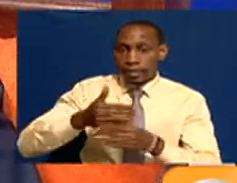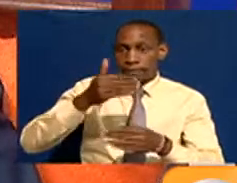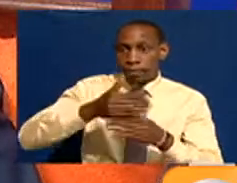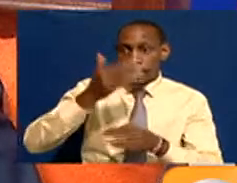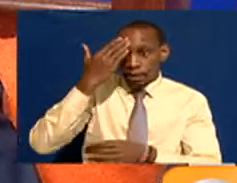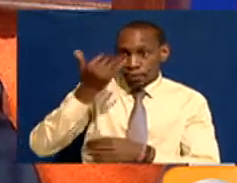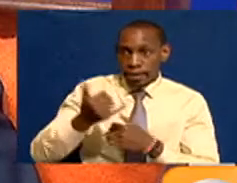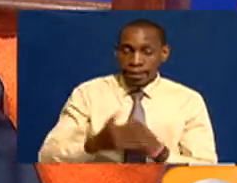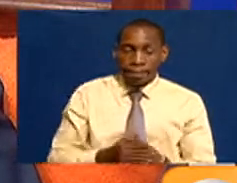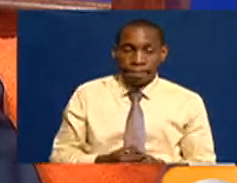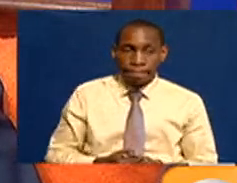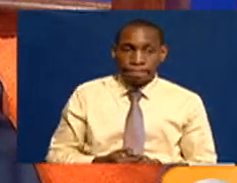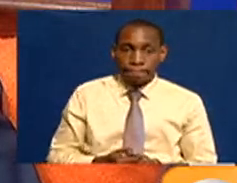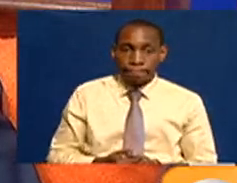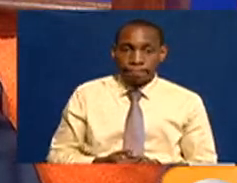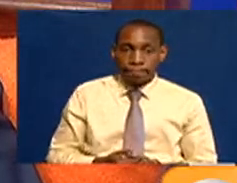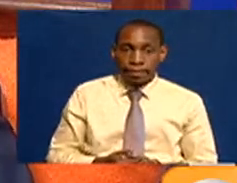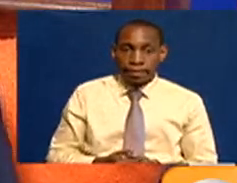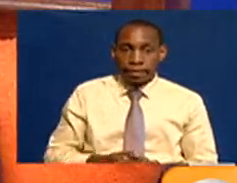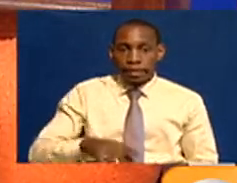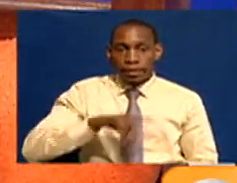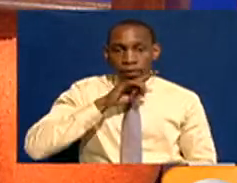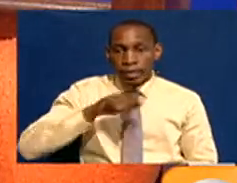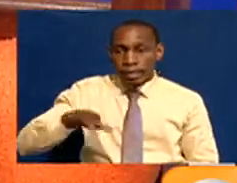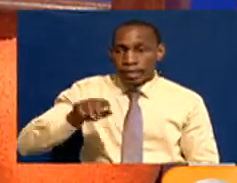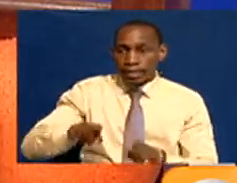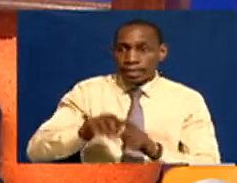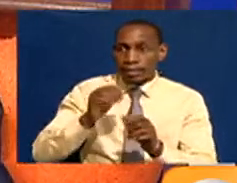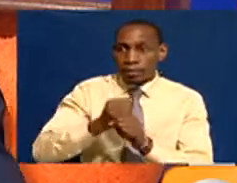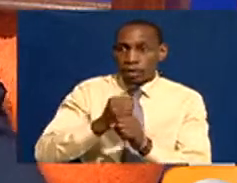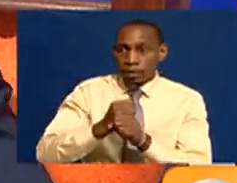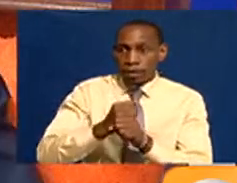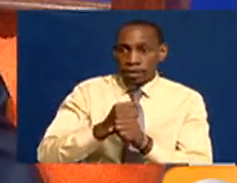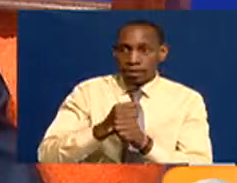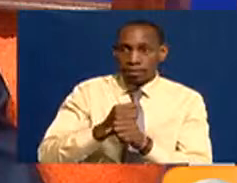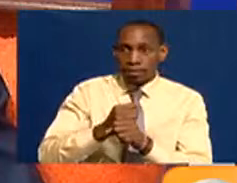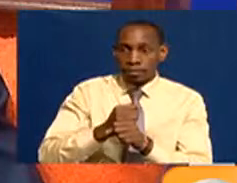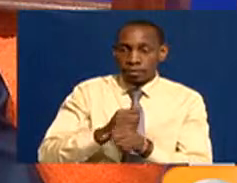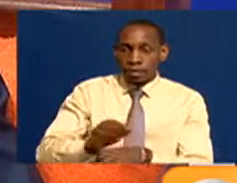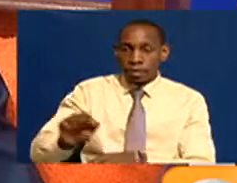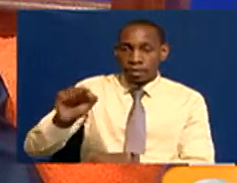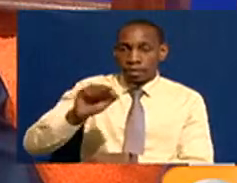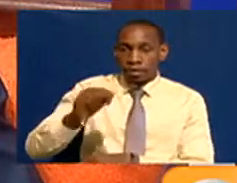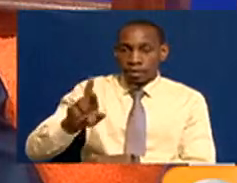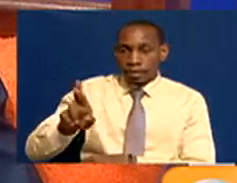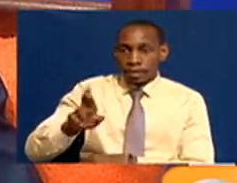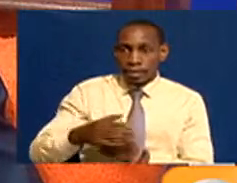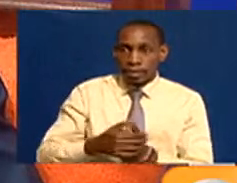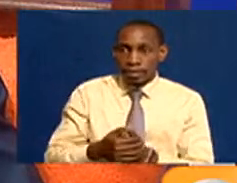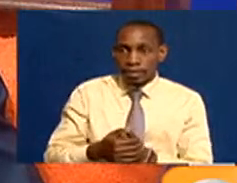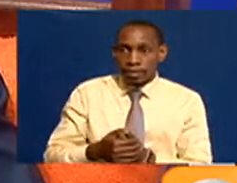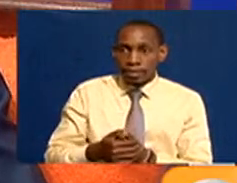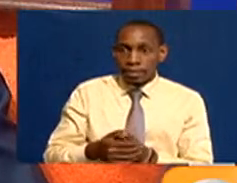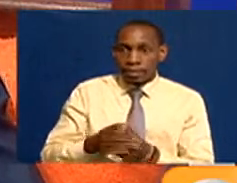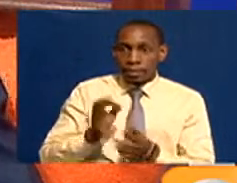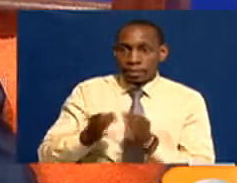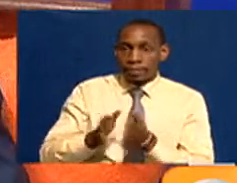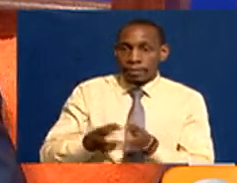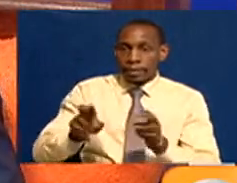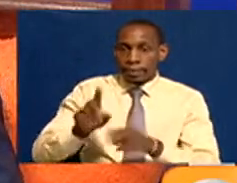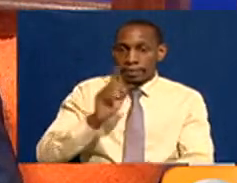because our friends in the Ugandan side are also working on their own SGR. And if this one happens,